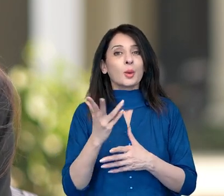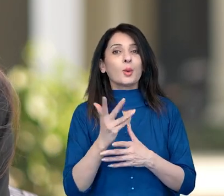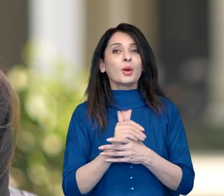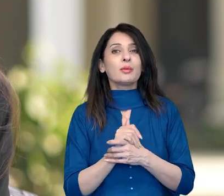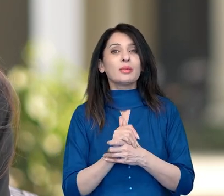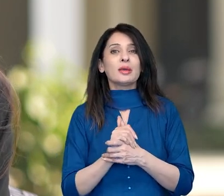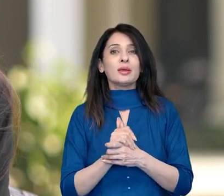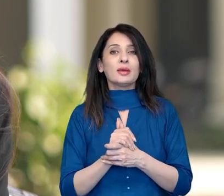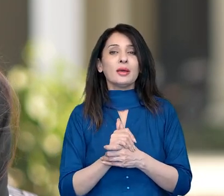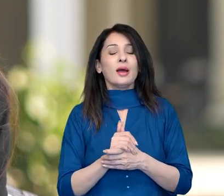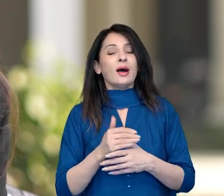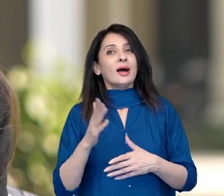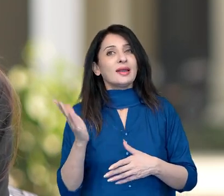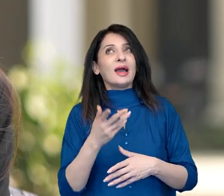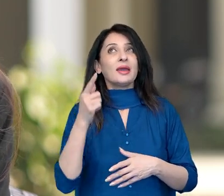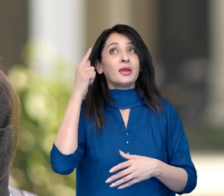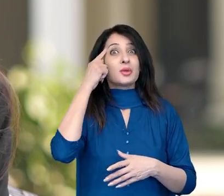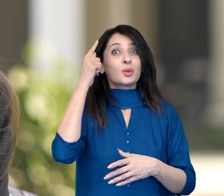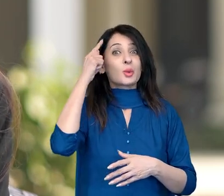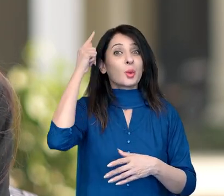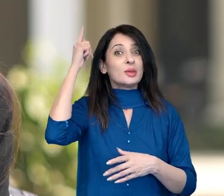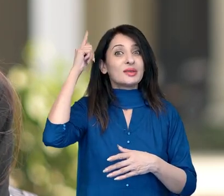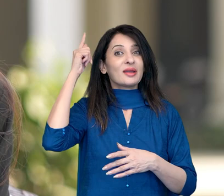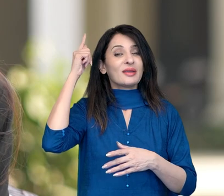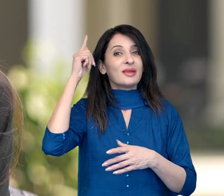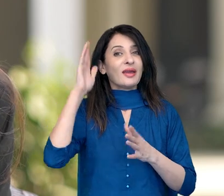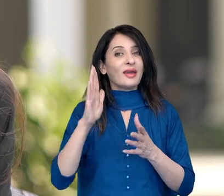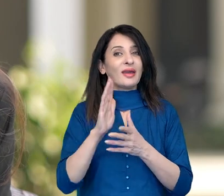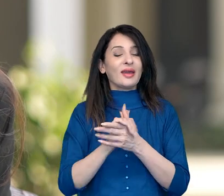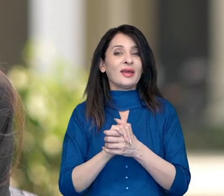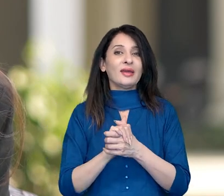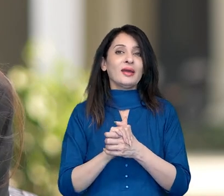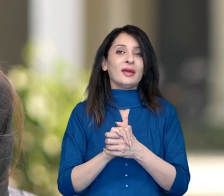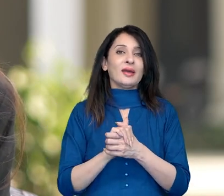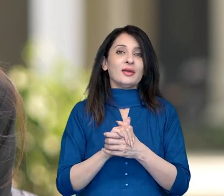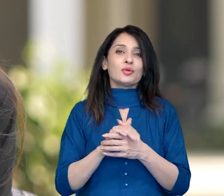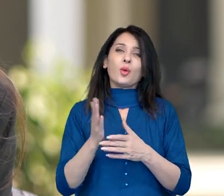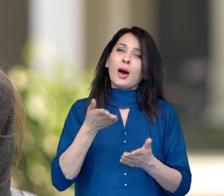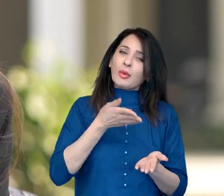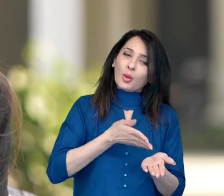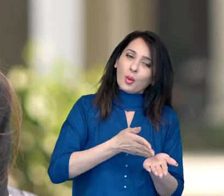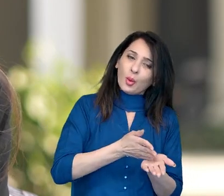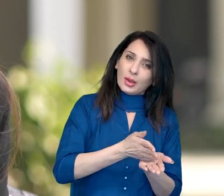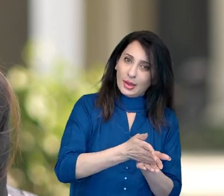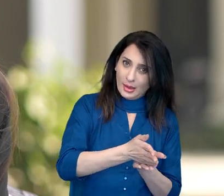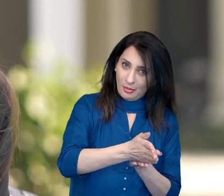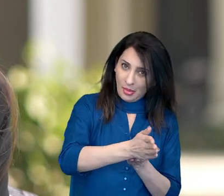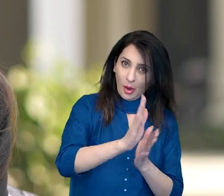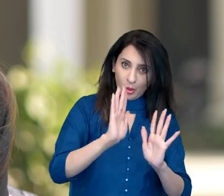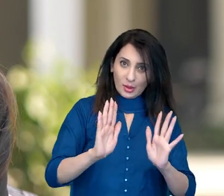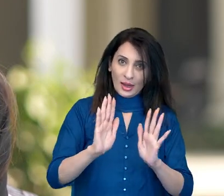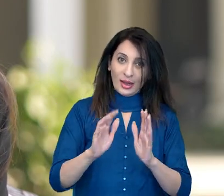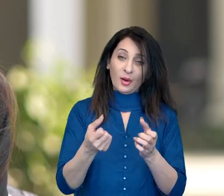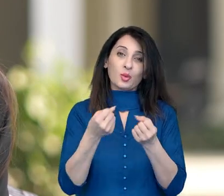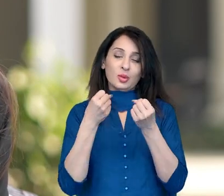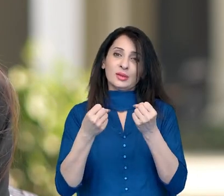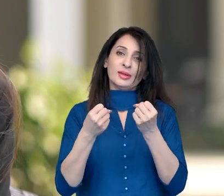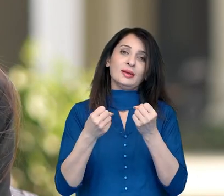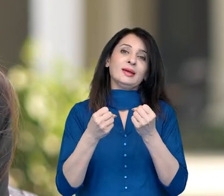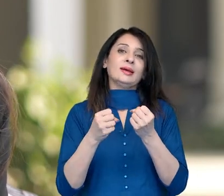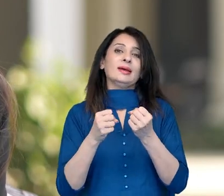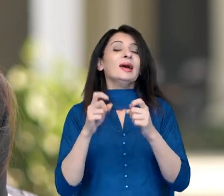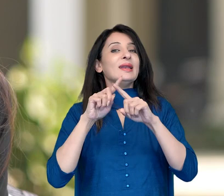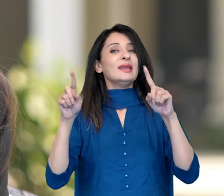there who's being told that your dreams are too big, it might take you a little longer, the journey might be a little